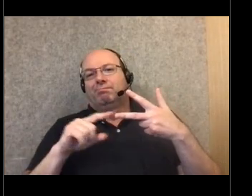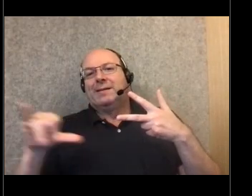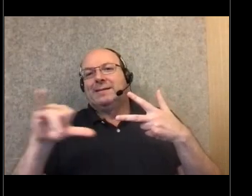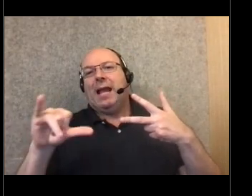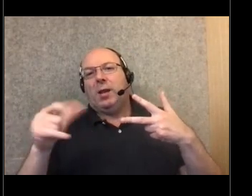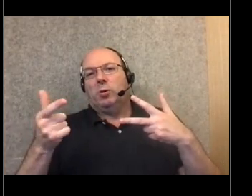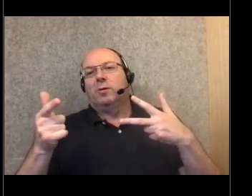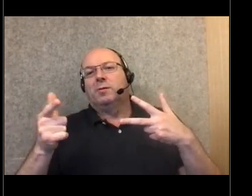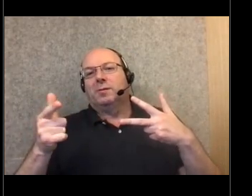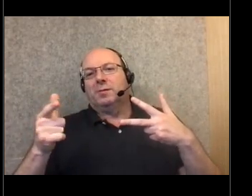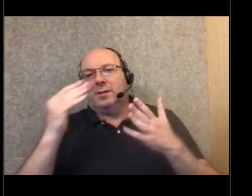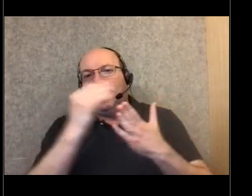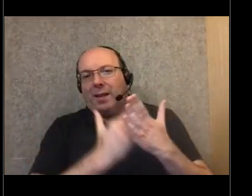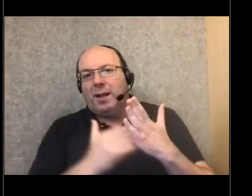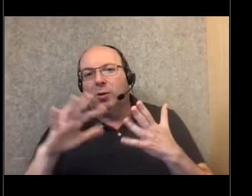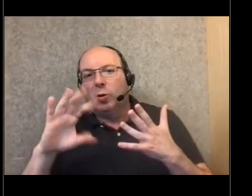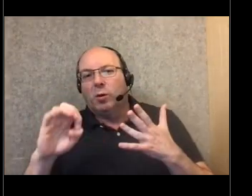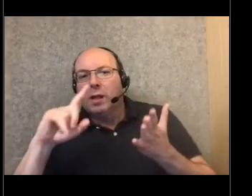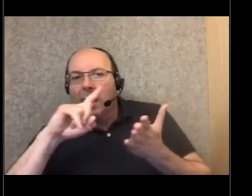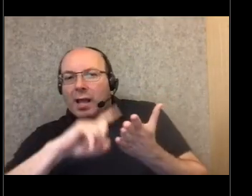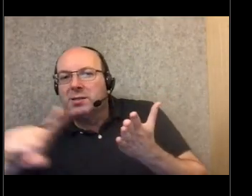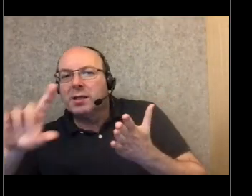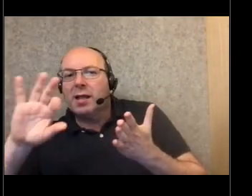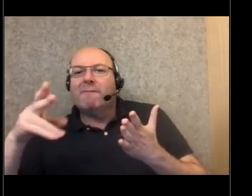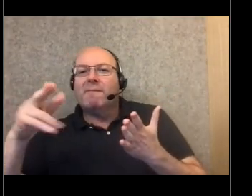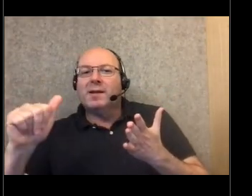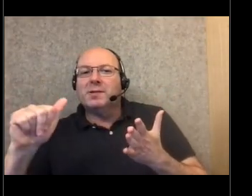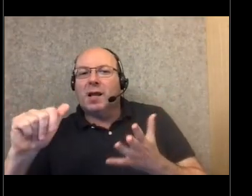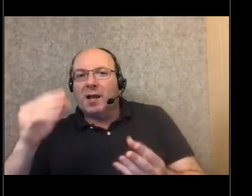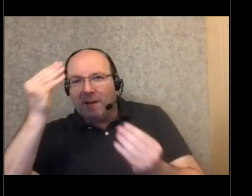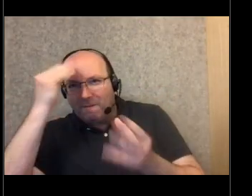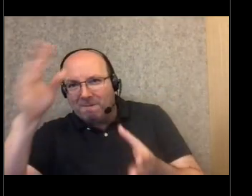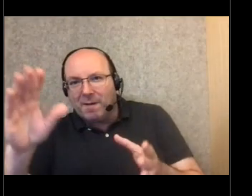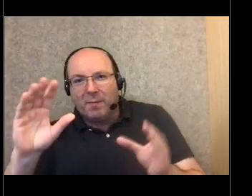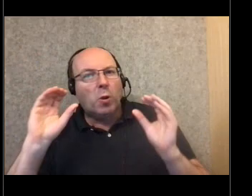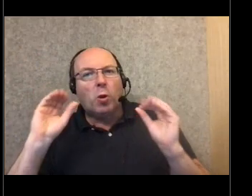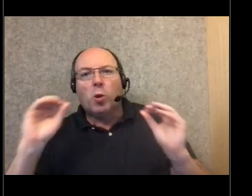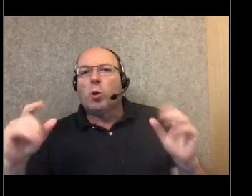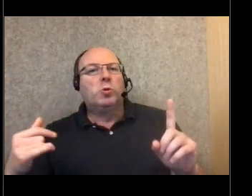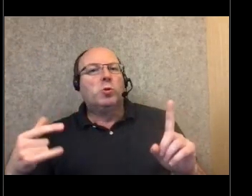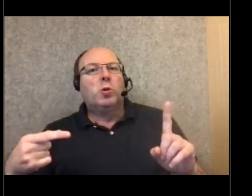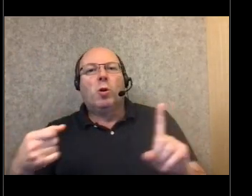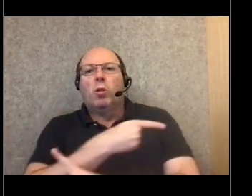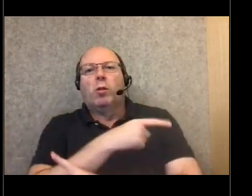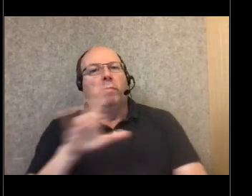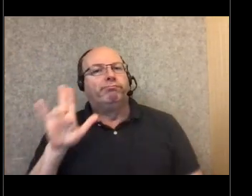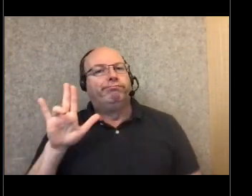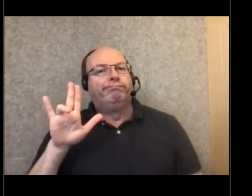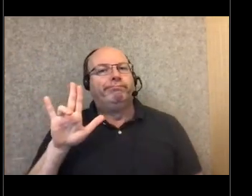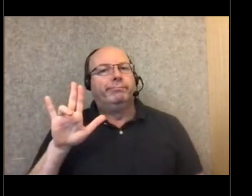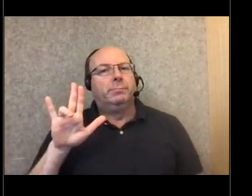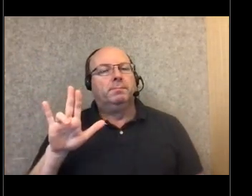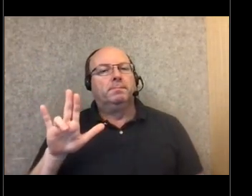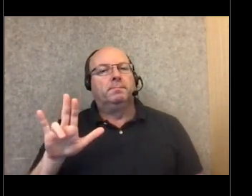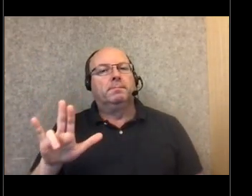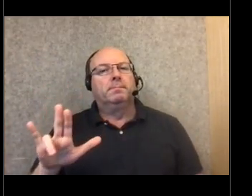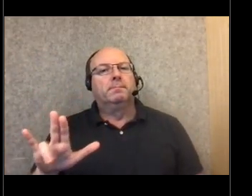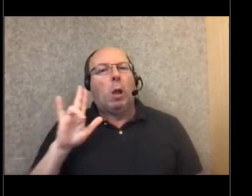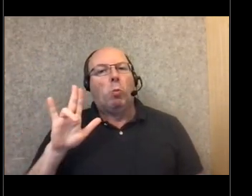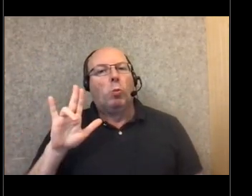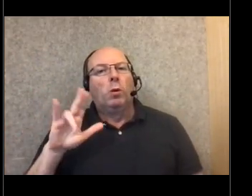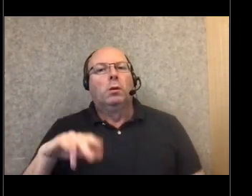that ensures compliance with the FHA if followed without deviation. And again, the correct